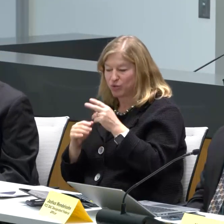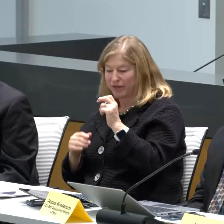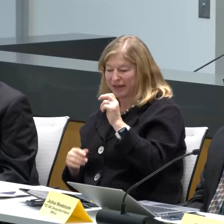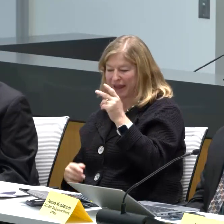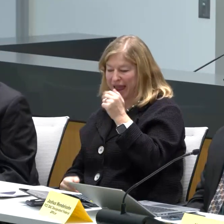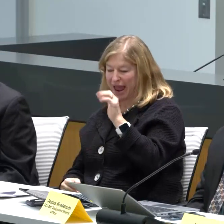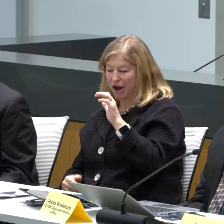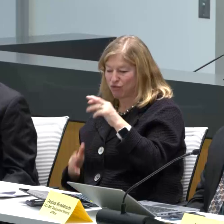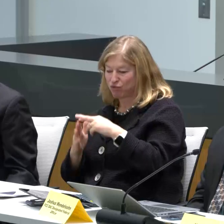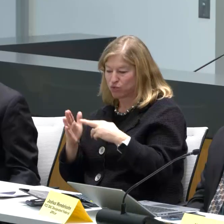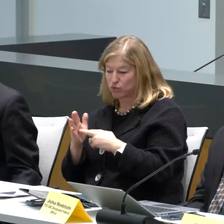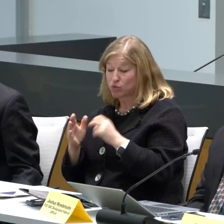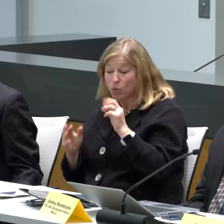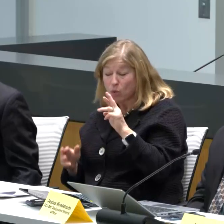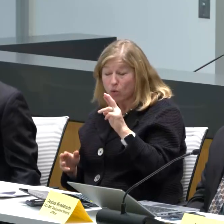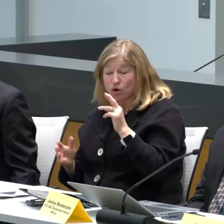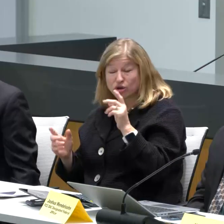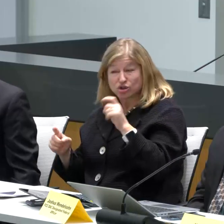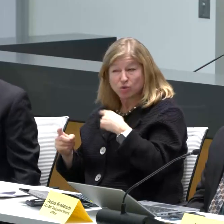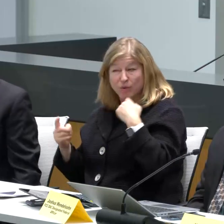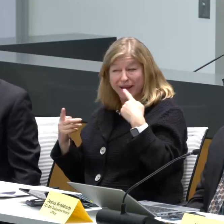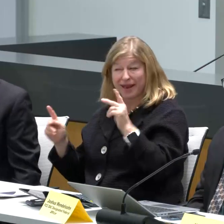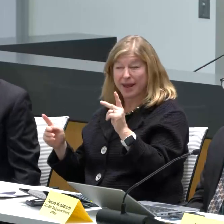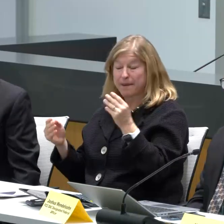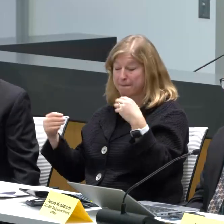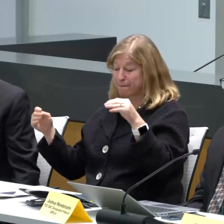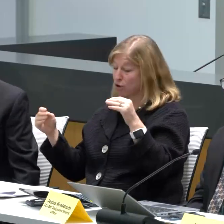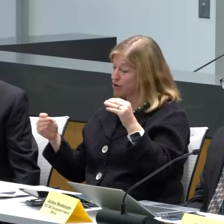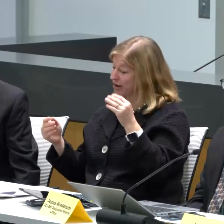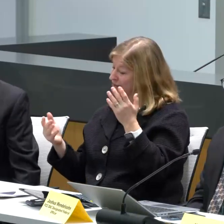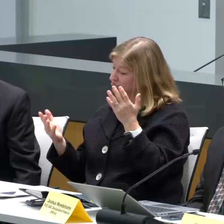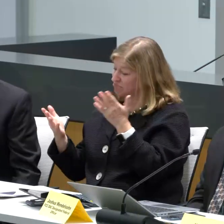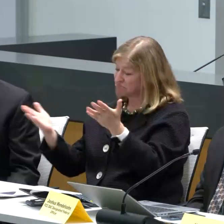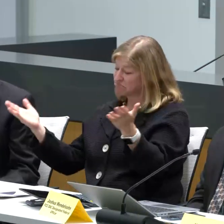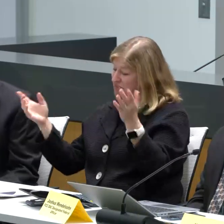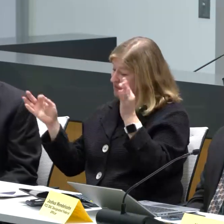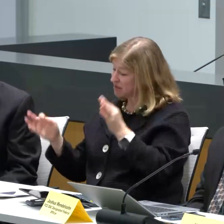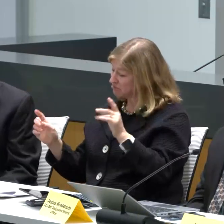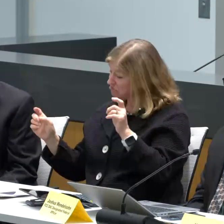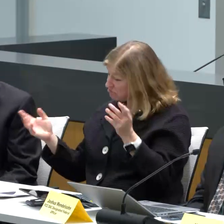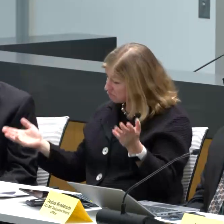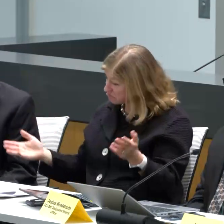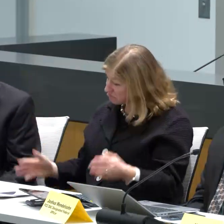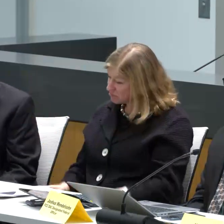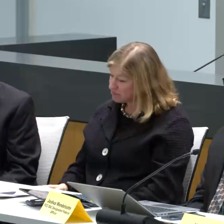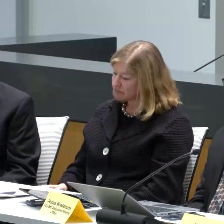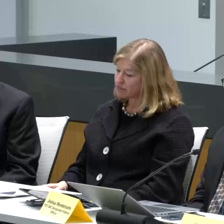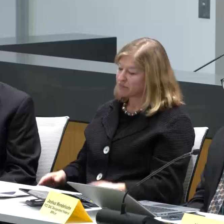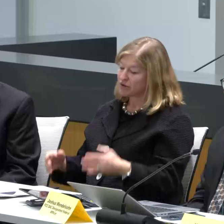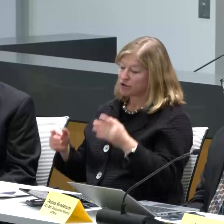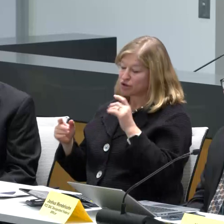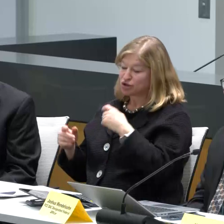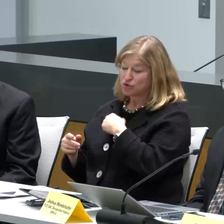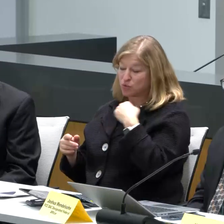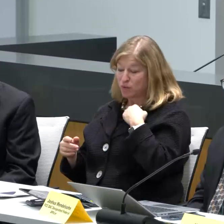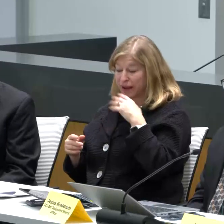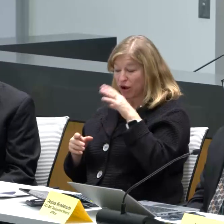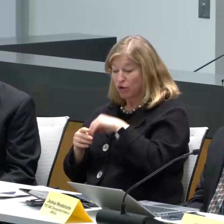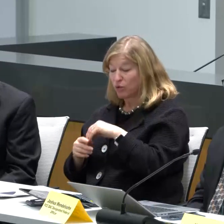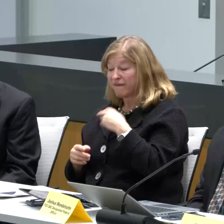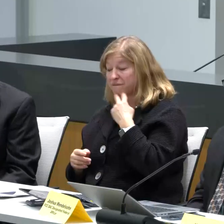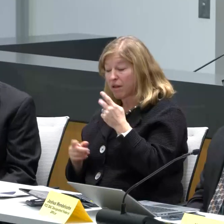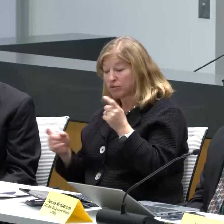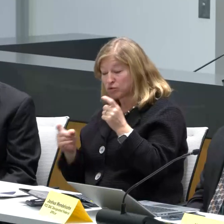Bluetooth connectivity technology into the hearing aid compatibility rules, or whether to allow the market to make that determination.